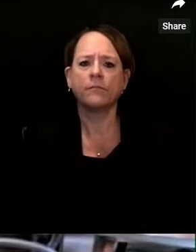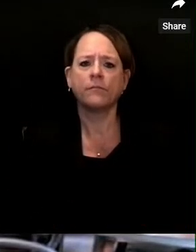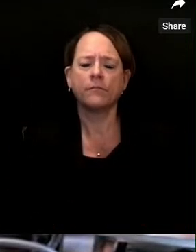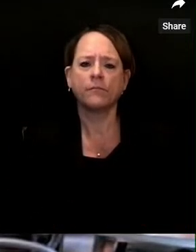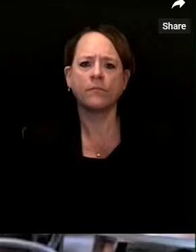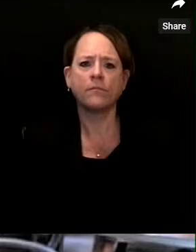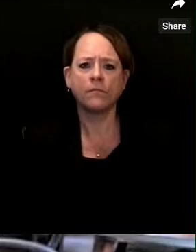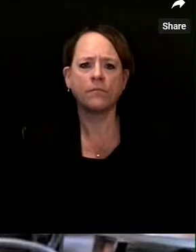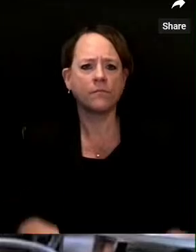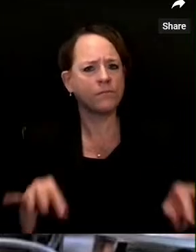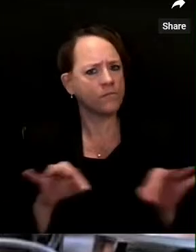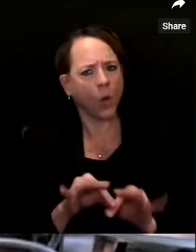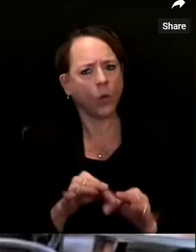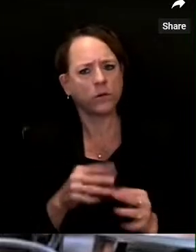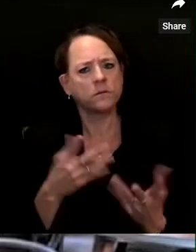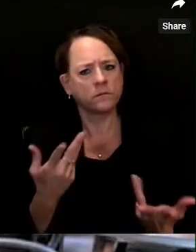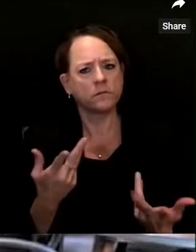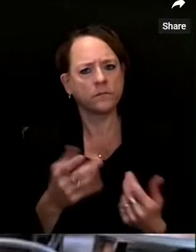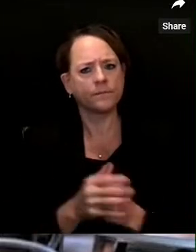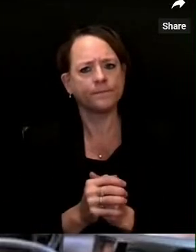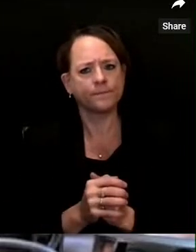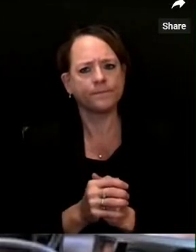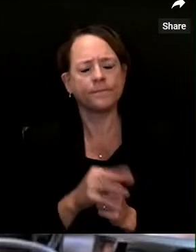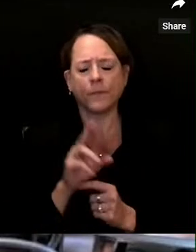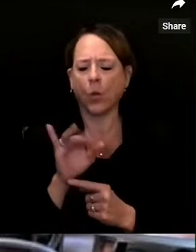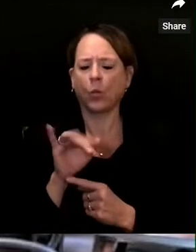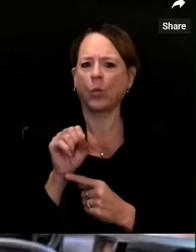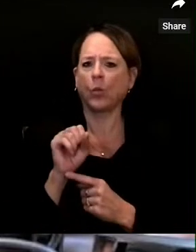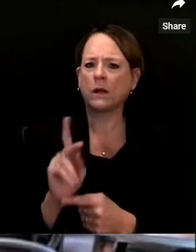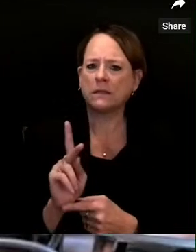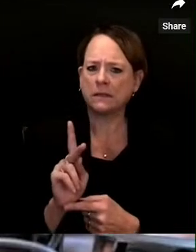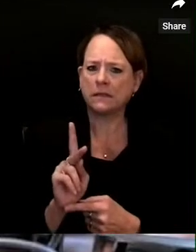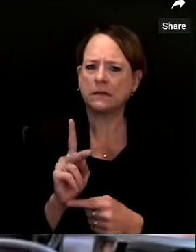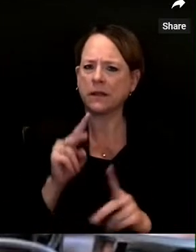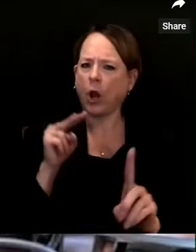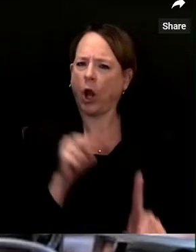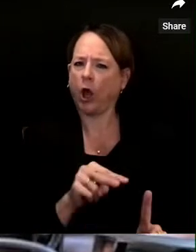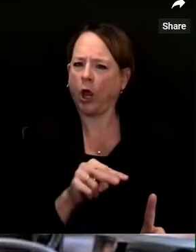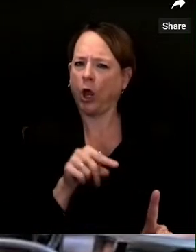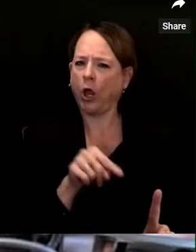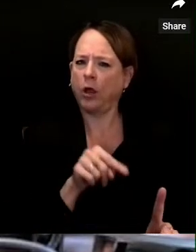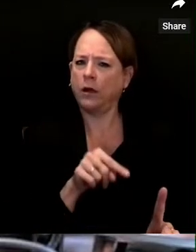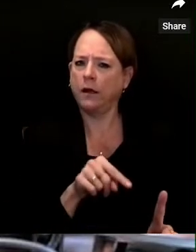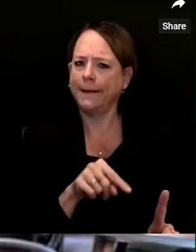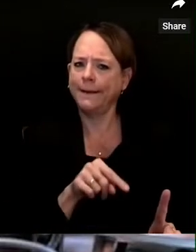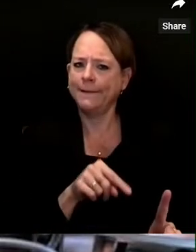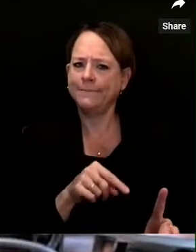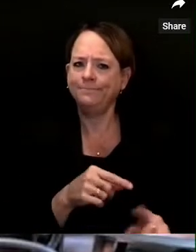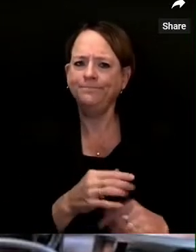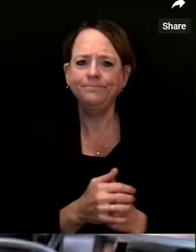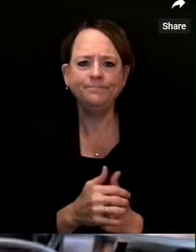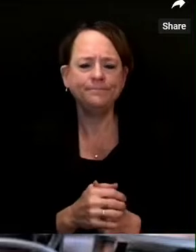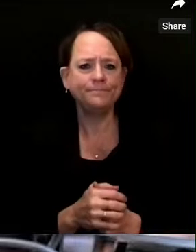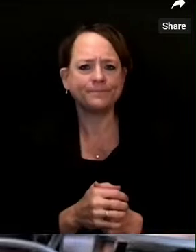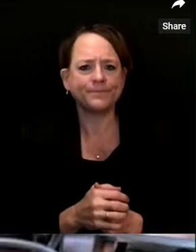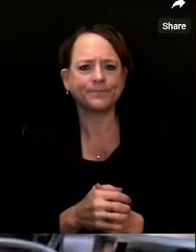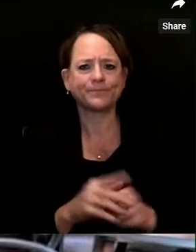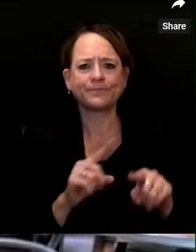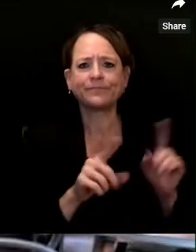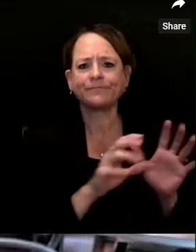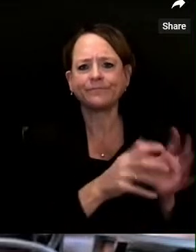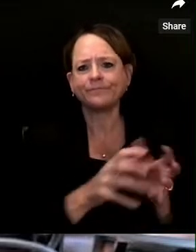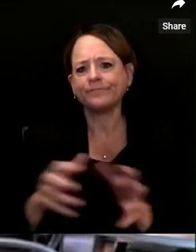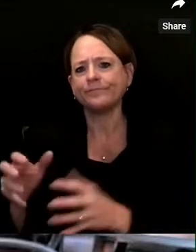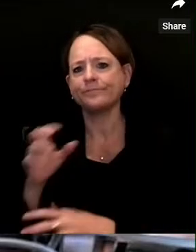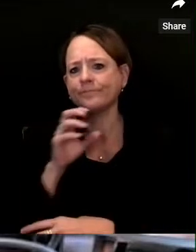the risks that we have to different groups in our population, certainly from social isolation, as you described,